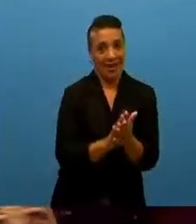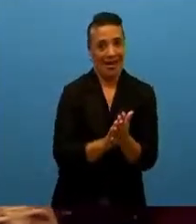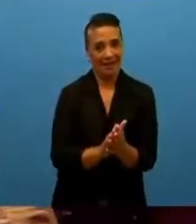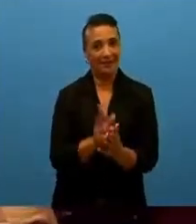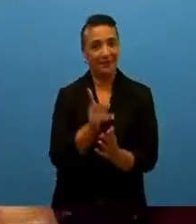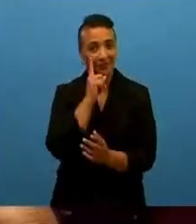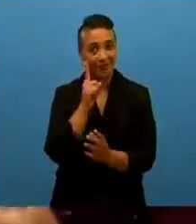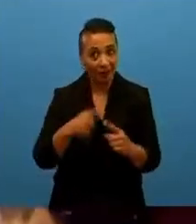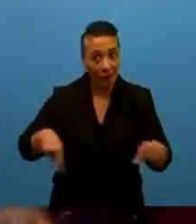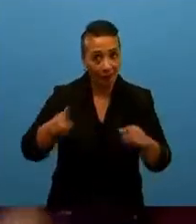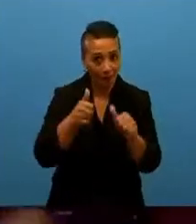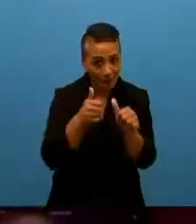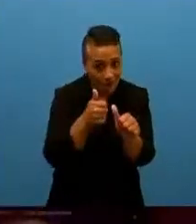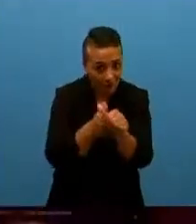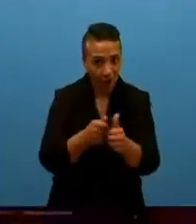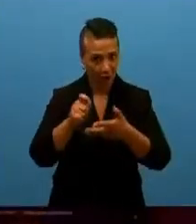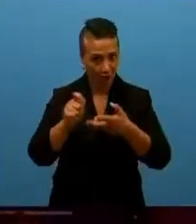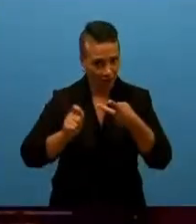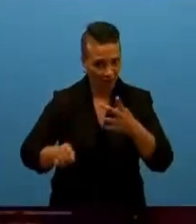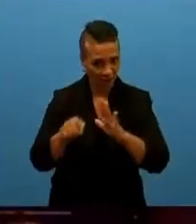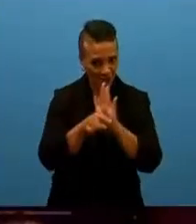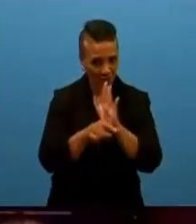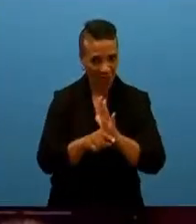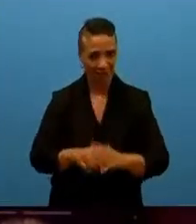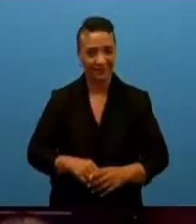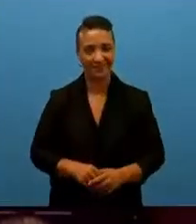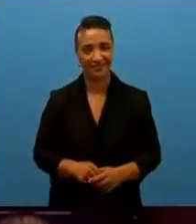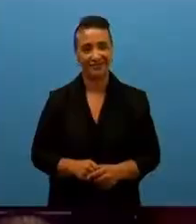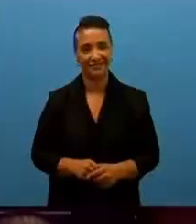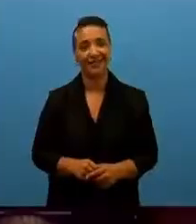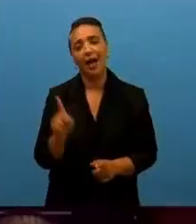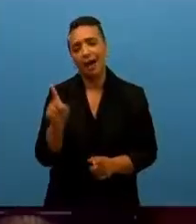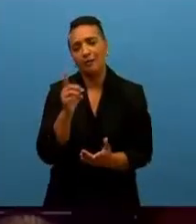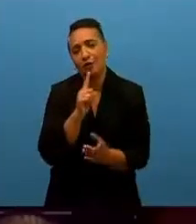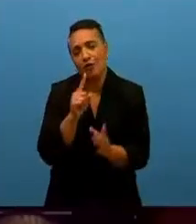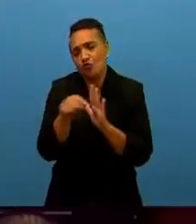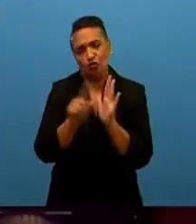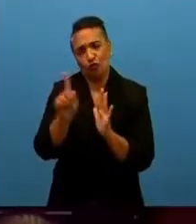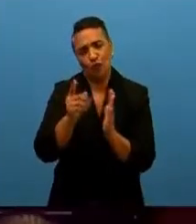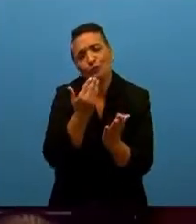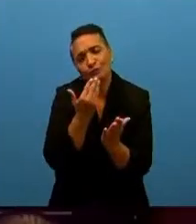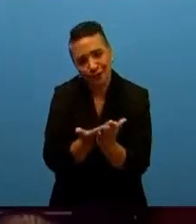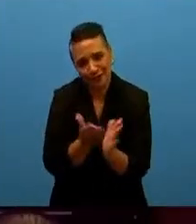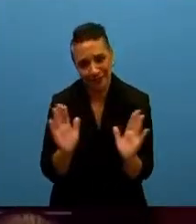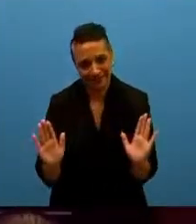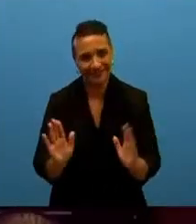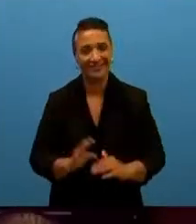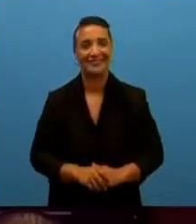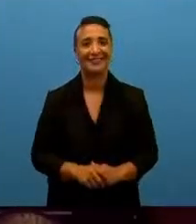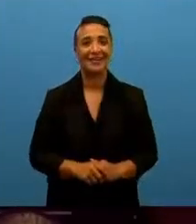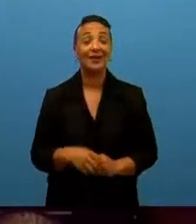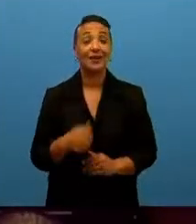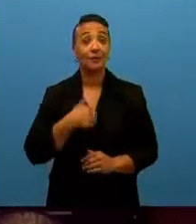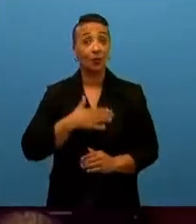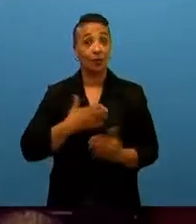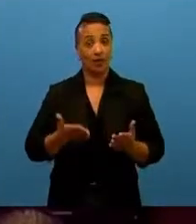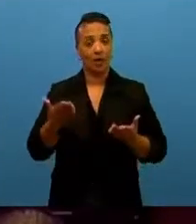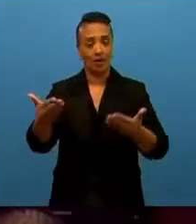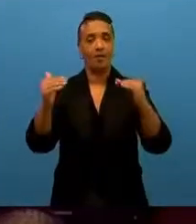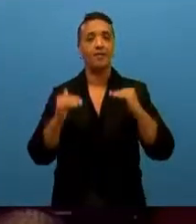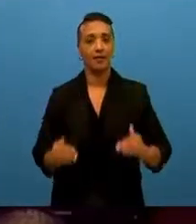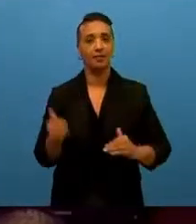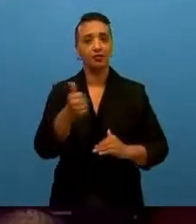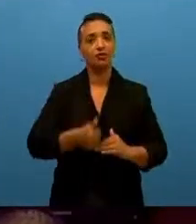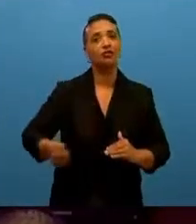friendly rules can be followed. Actually, it's more of a suggestion rather than a rule. So allow me to give the floor to Chief